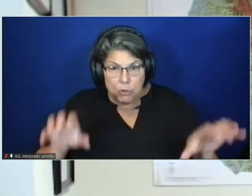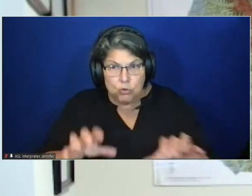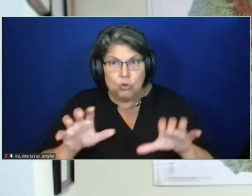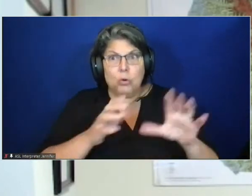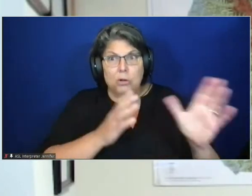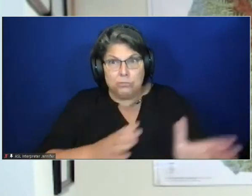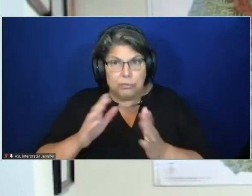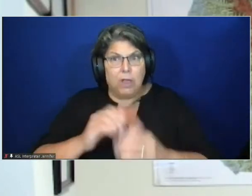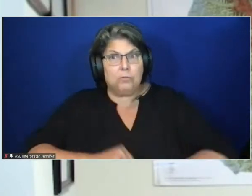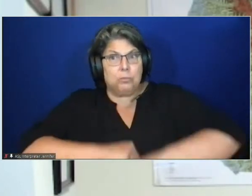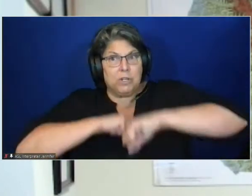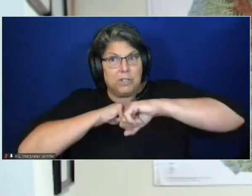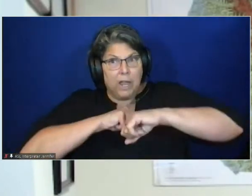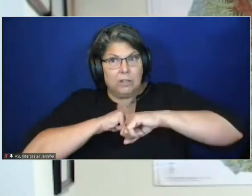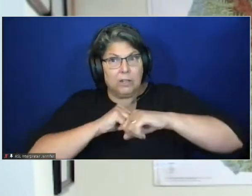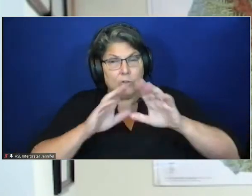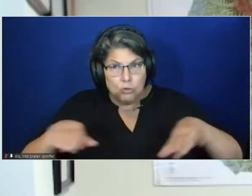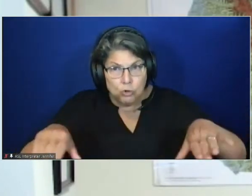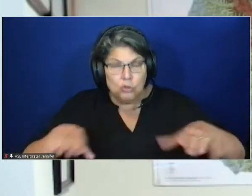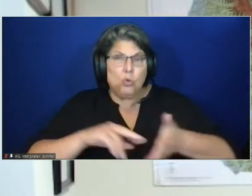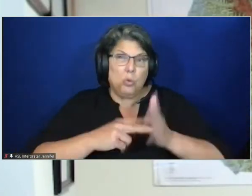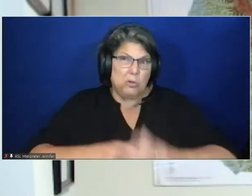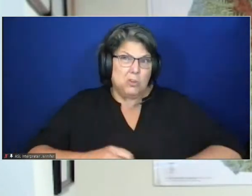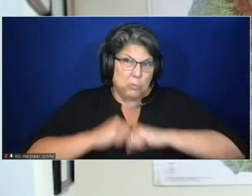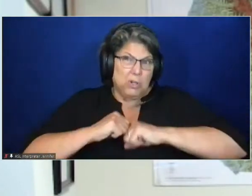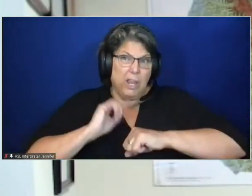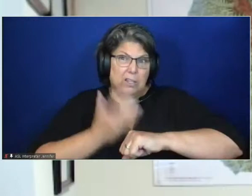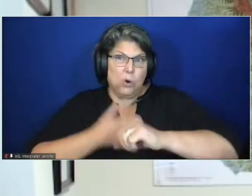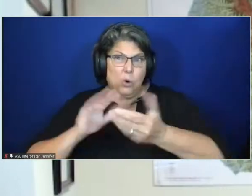children and in turn the rest of the community.